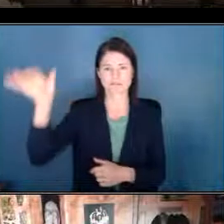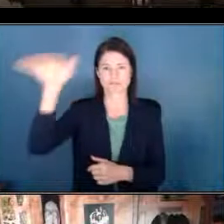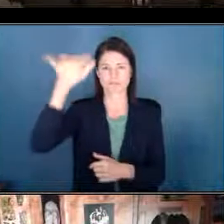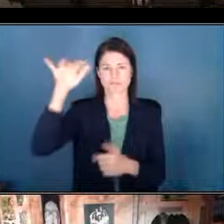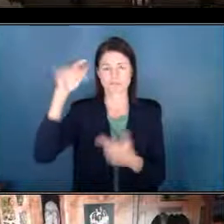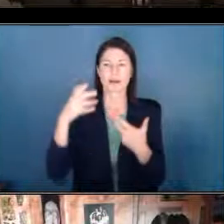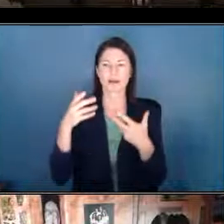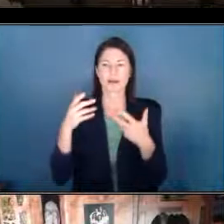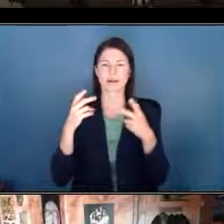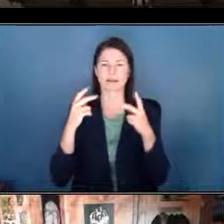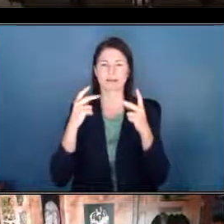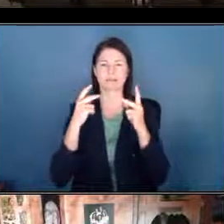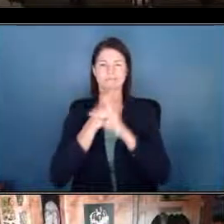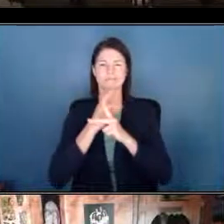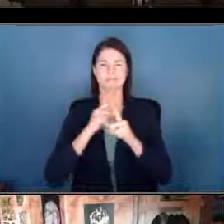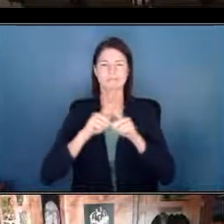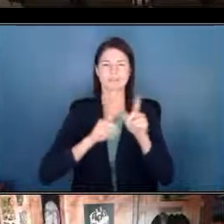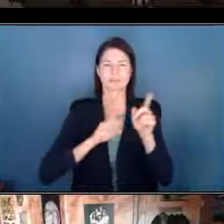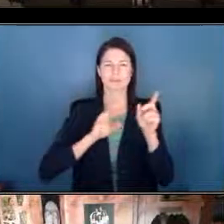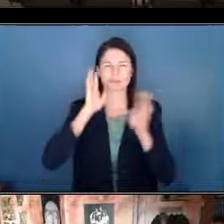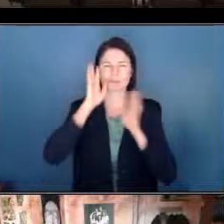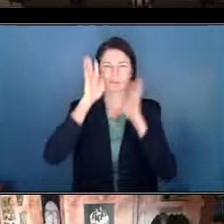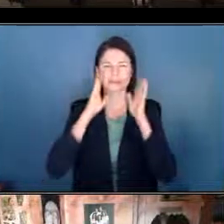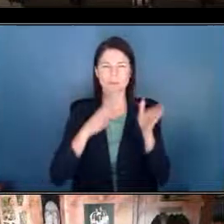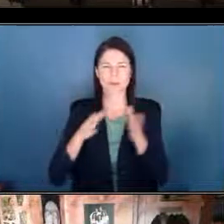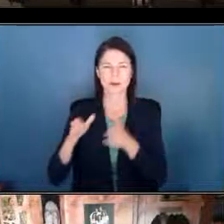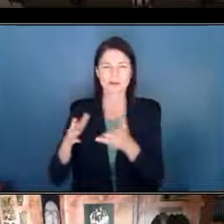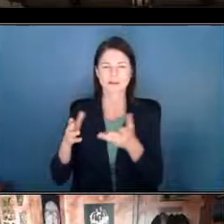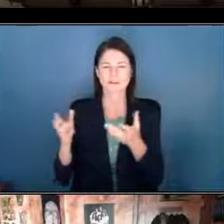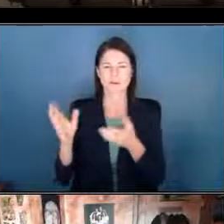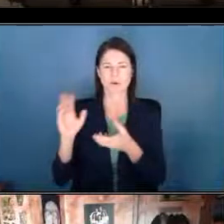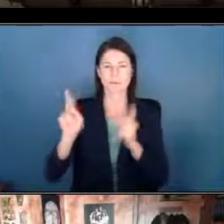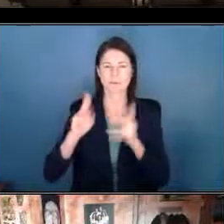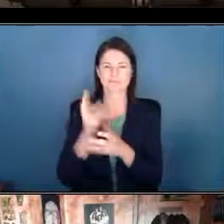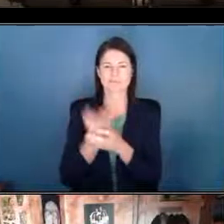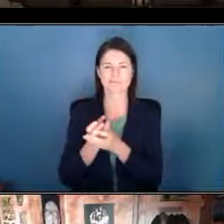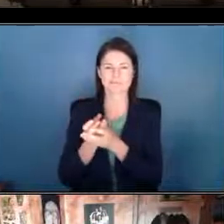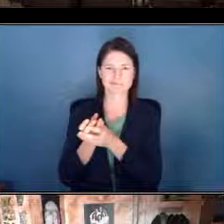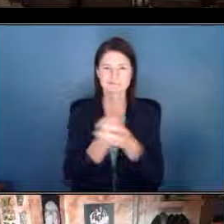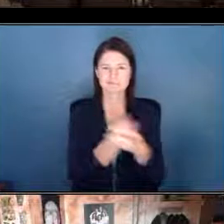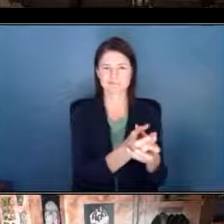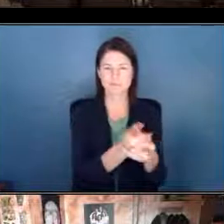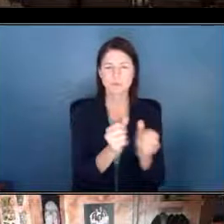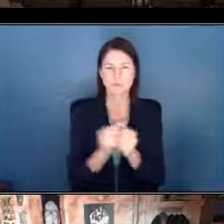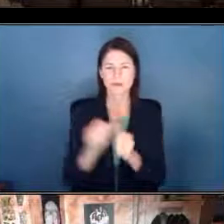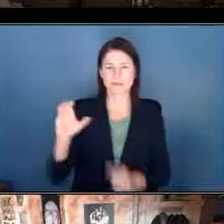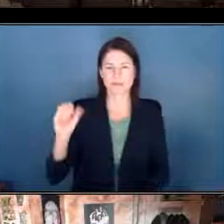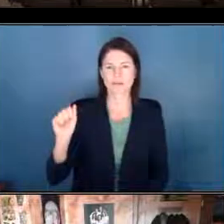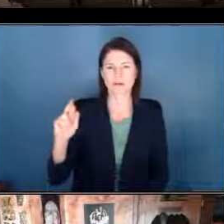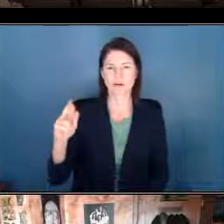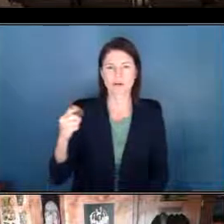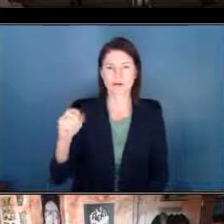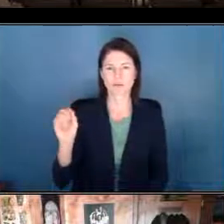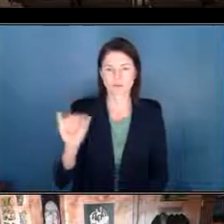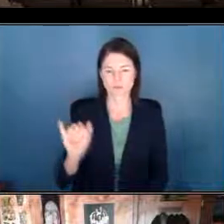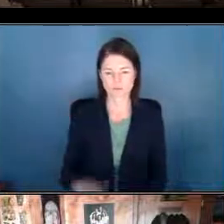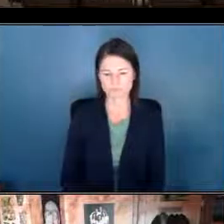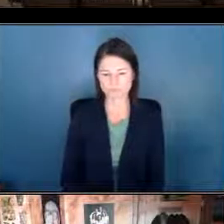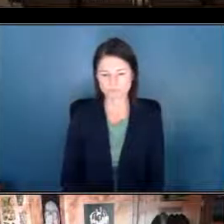and cargo. Caltrans must ensure that these technologies are adopted in a manner that is